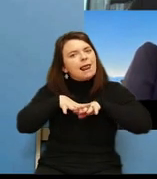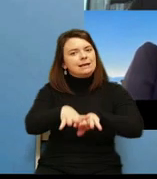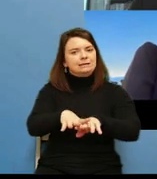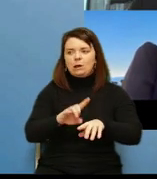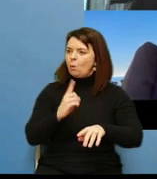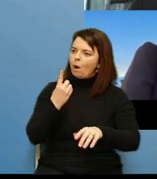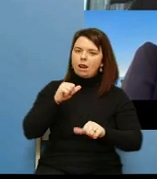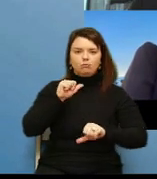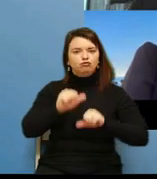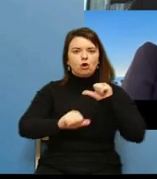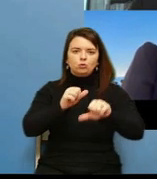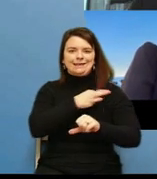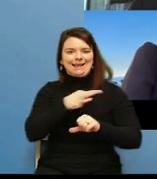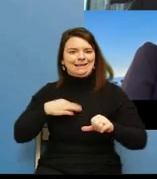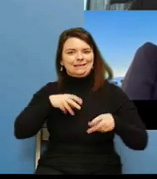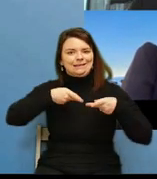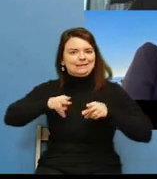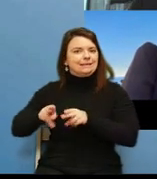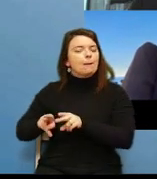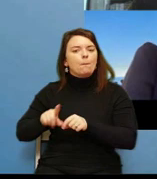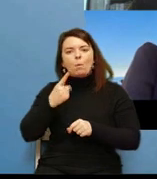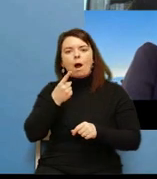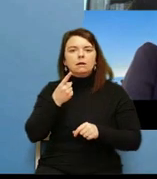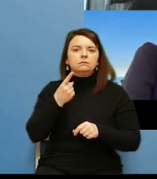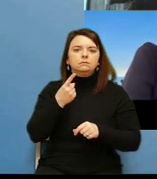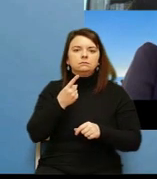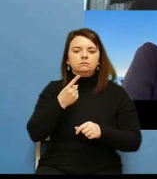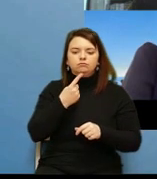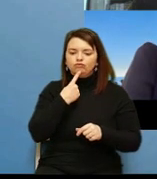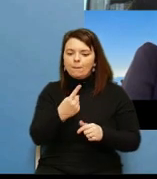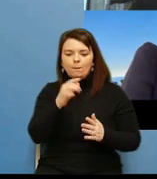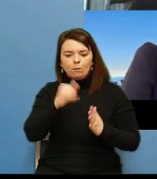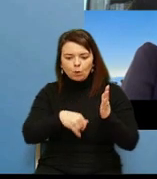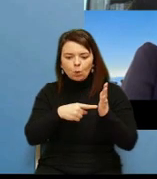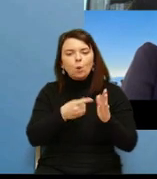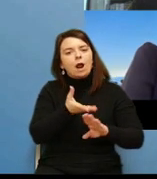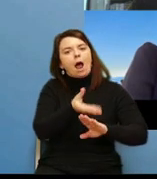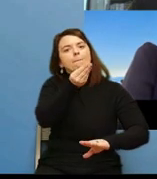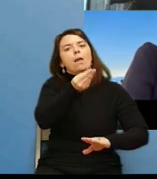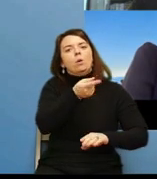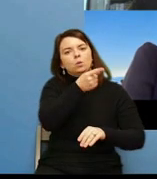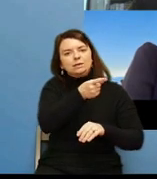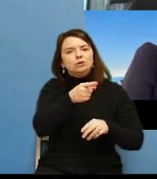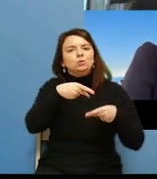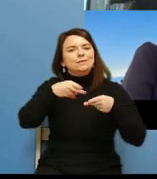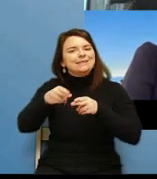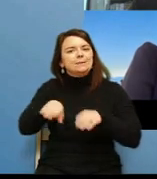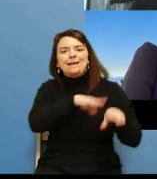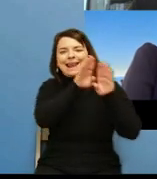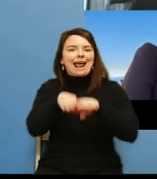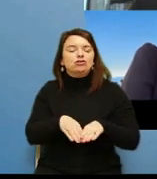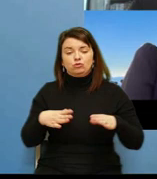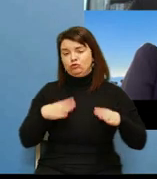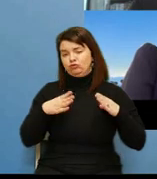It's a way that we blends in with, they'll undertake one process through their clinical systems, run a report, upload the information into a system that they